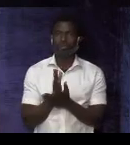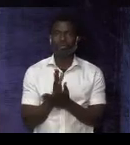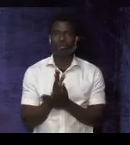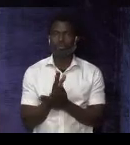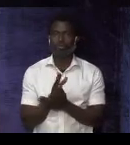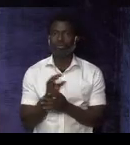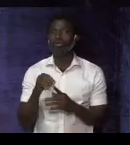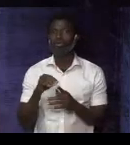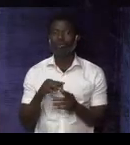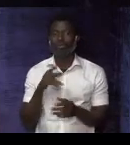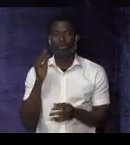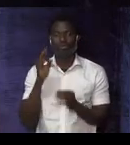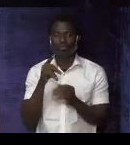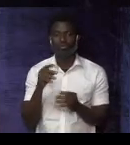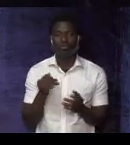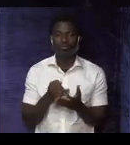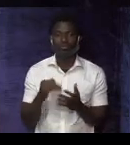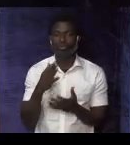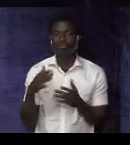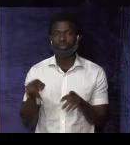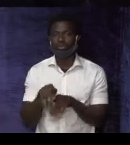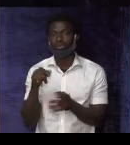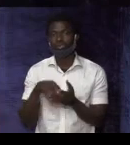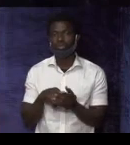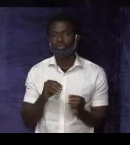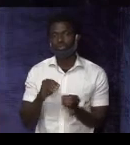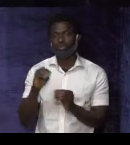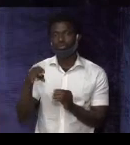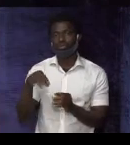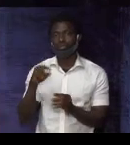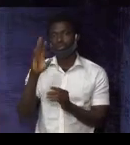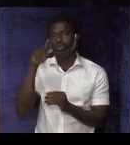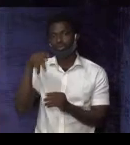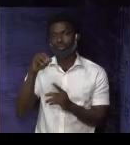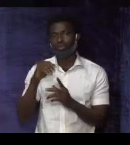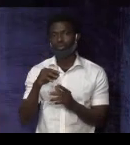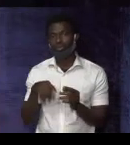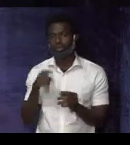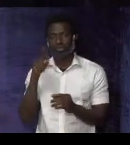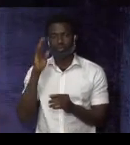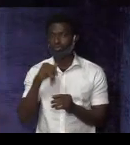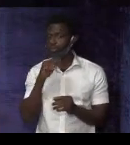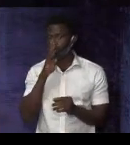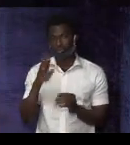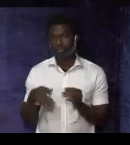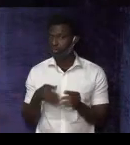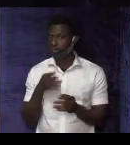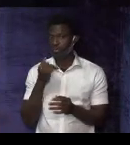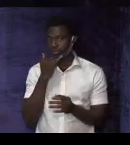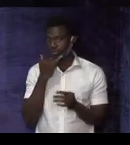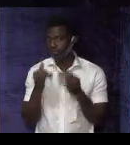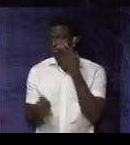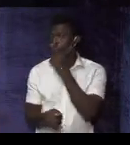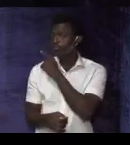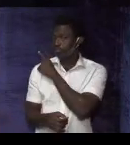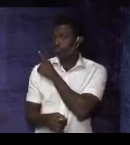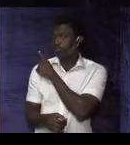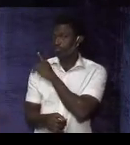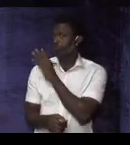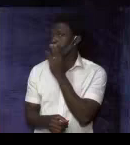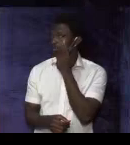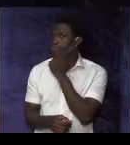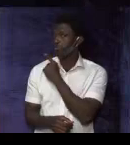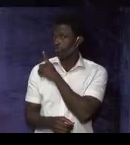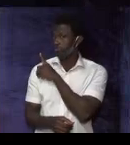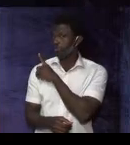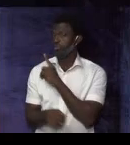have, if you have drawn something like this, or you put it here or you put it here, you will also not be wrong. If you have put your second